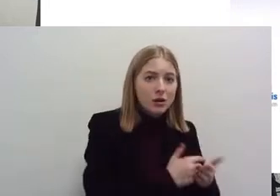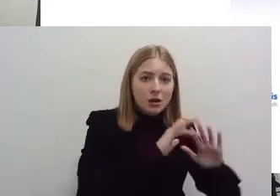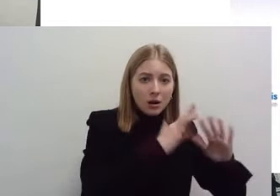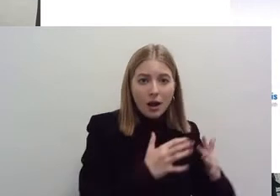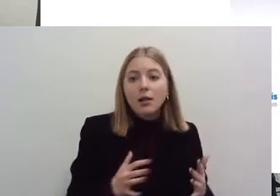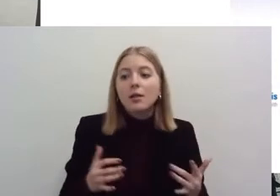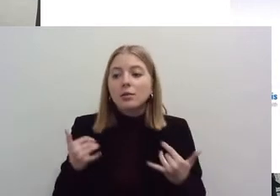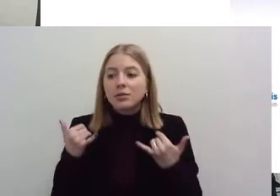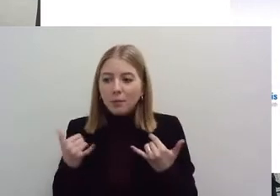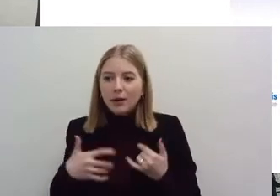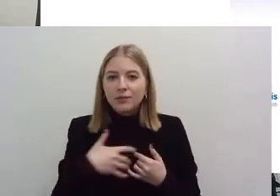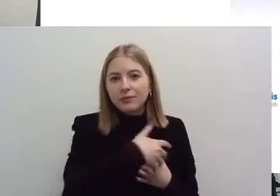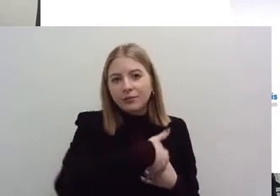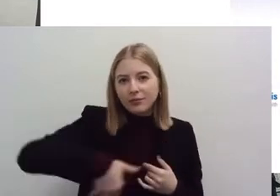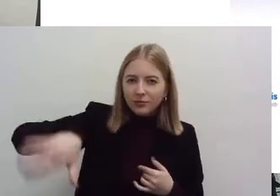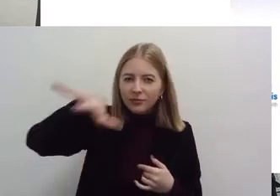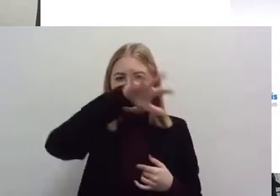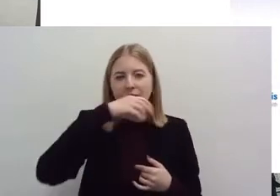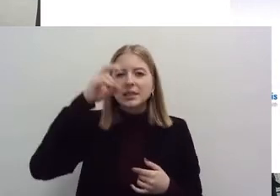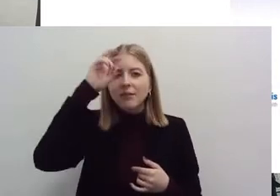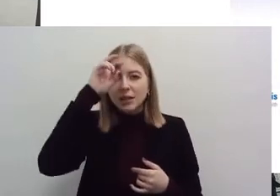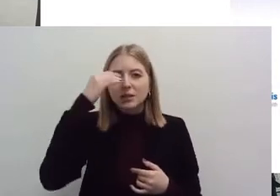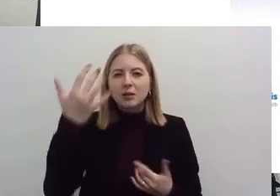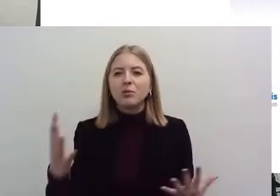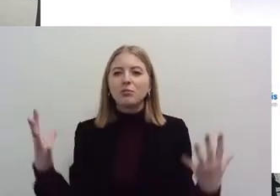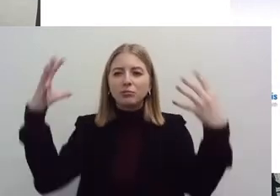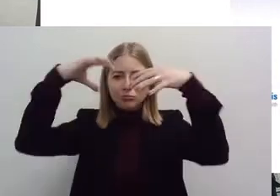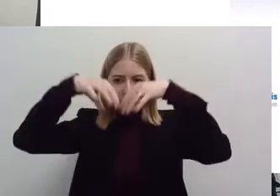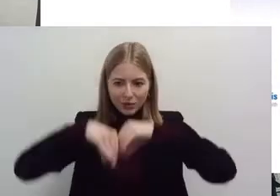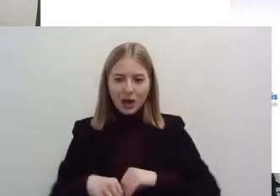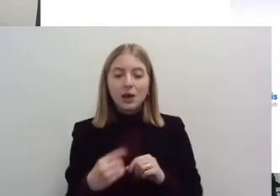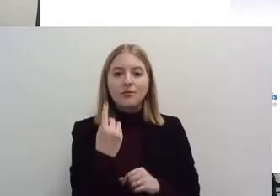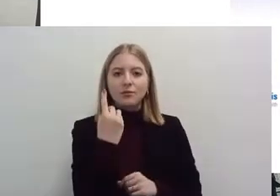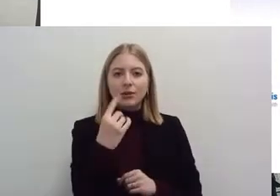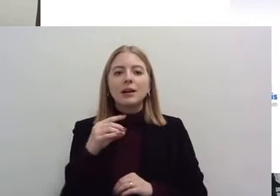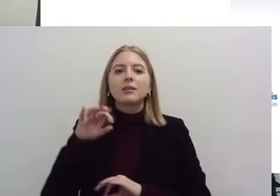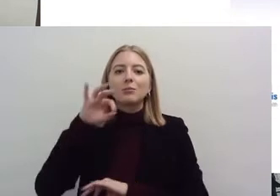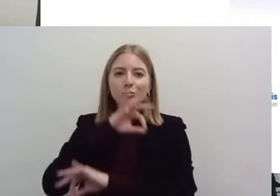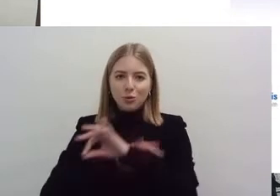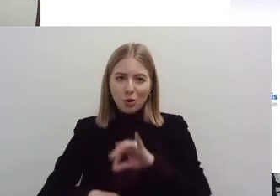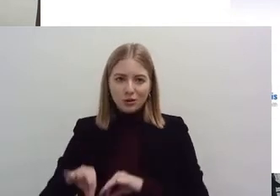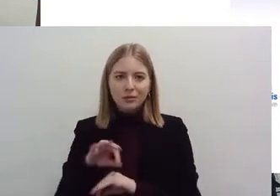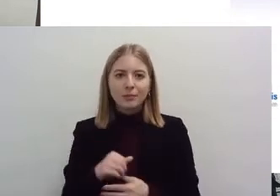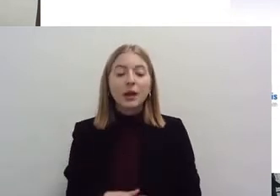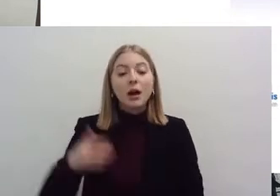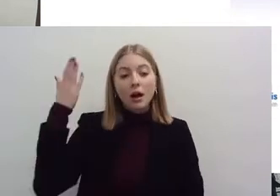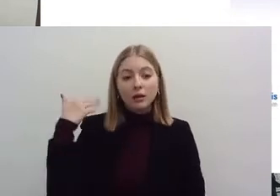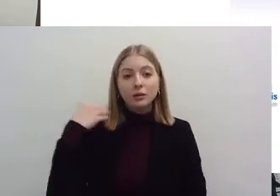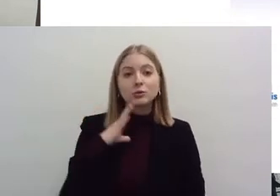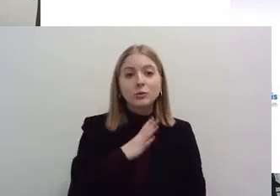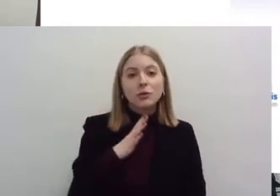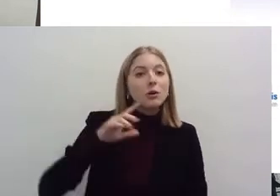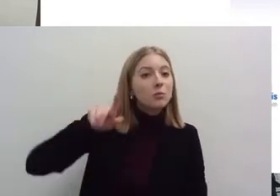policy recommendations on what we need to do to move forward, to make sure that we are